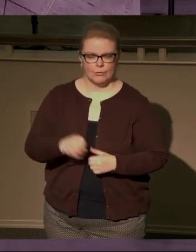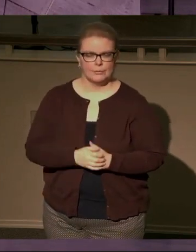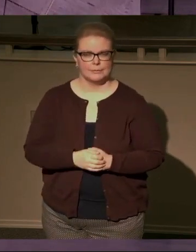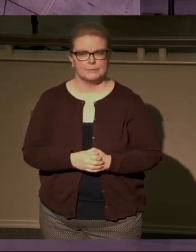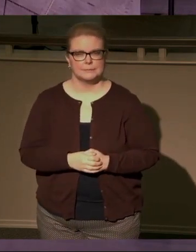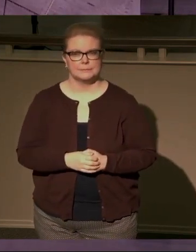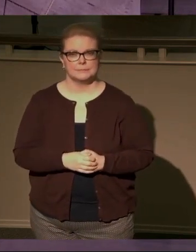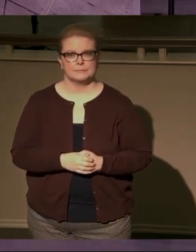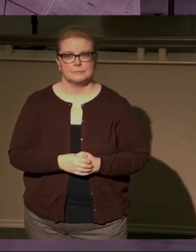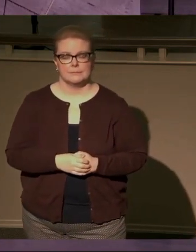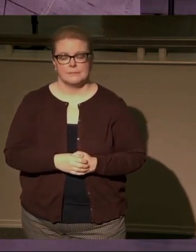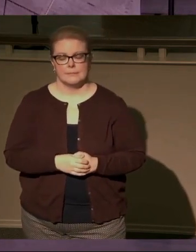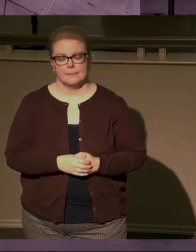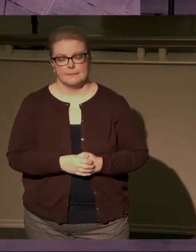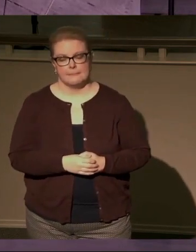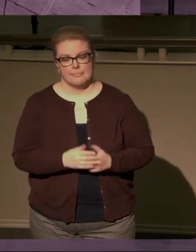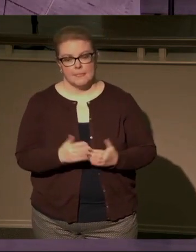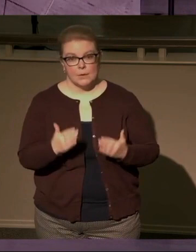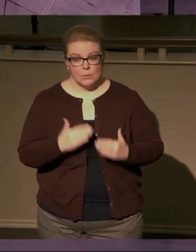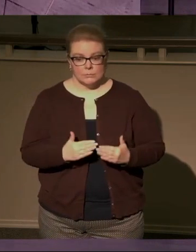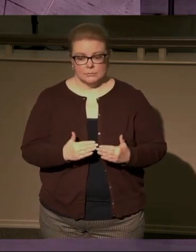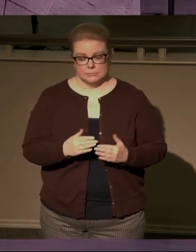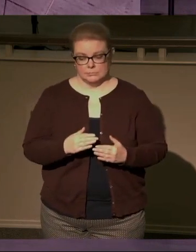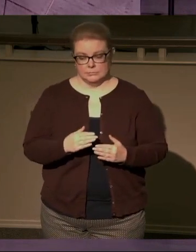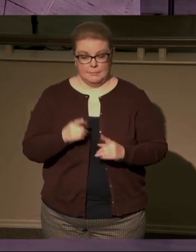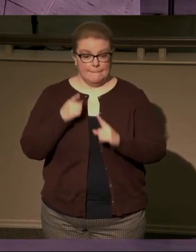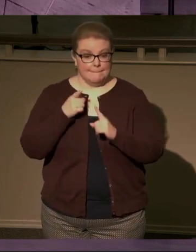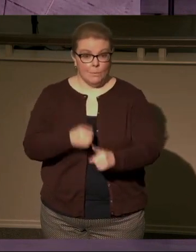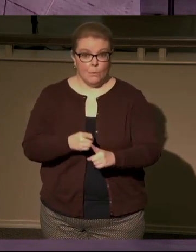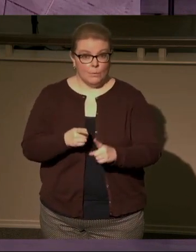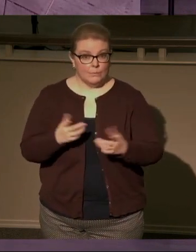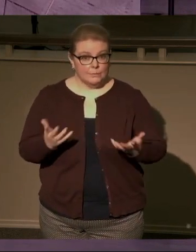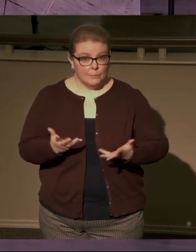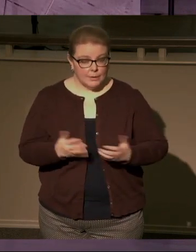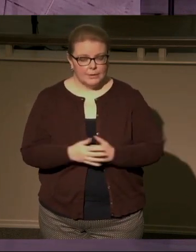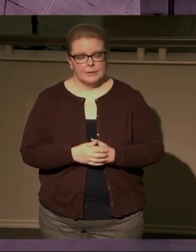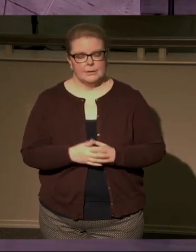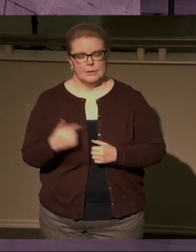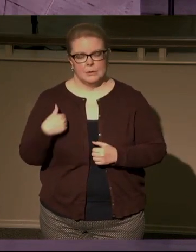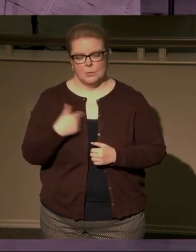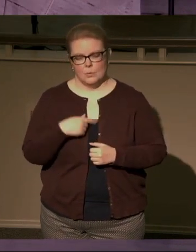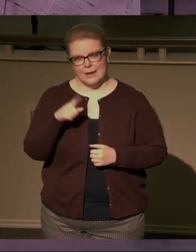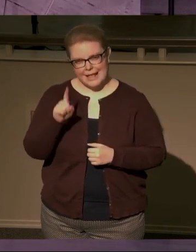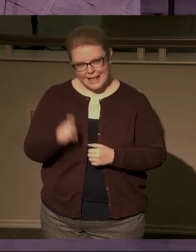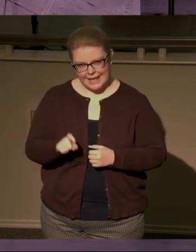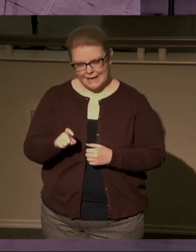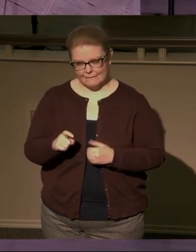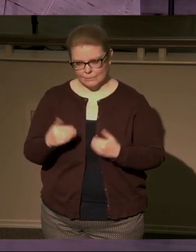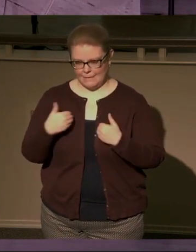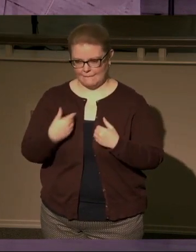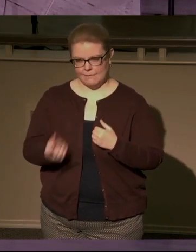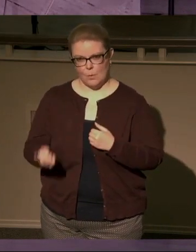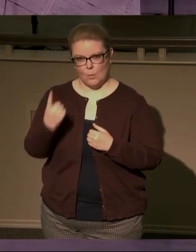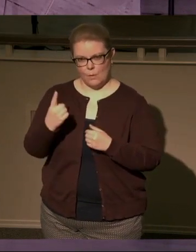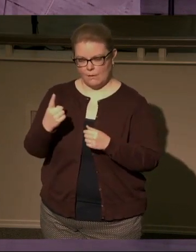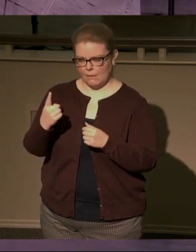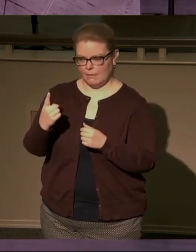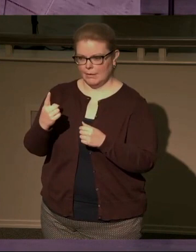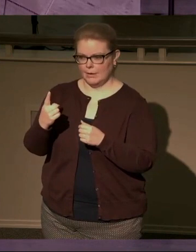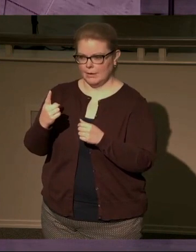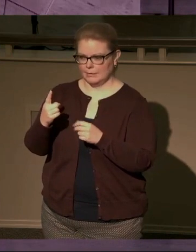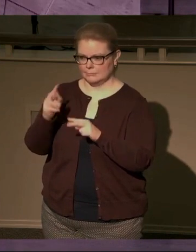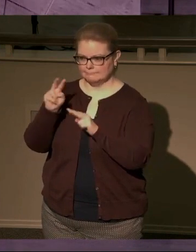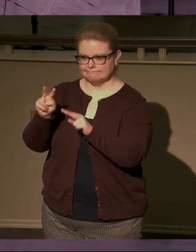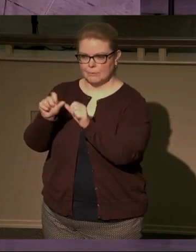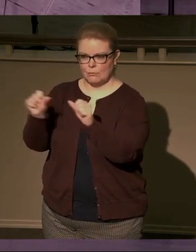So this brings us really to the head of this thing. We have to build a single altar. We have to